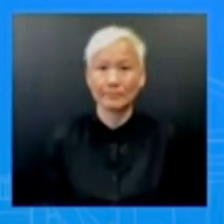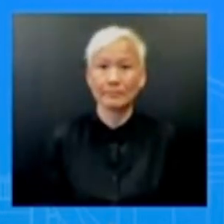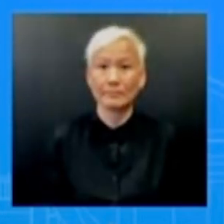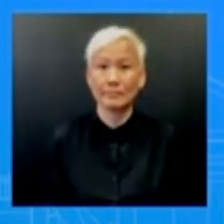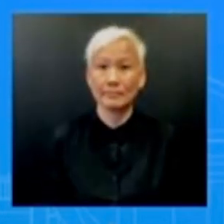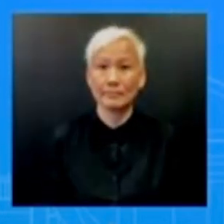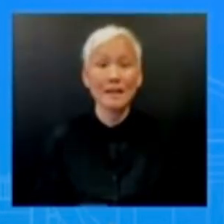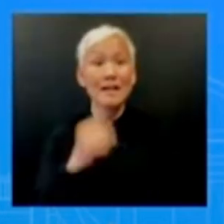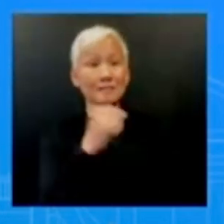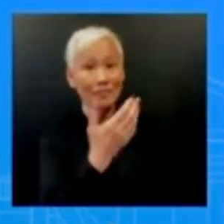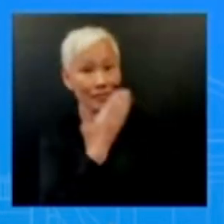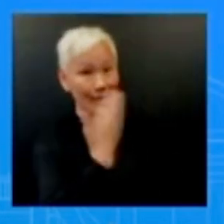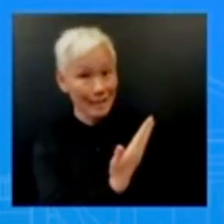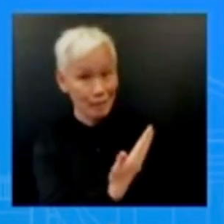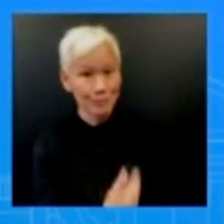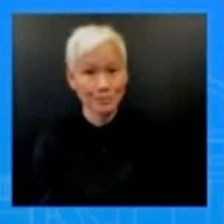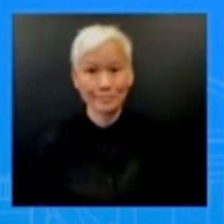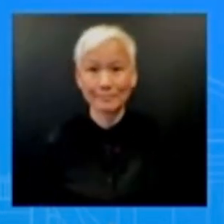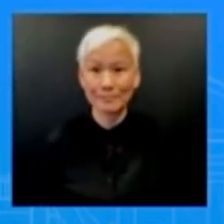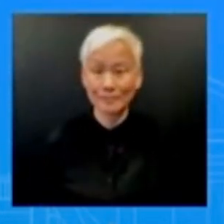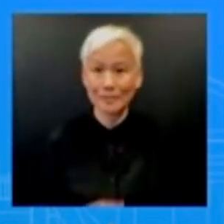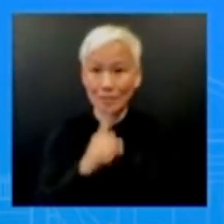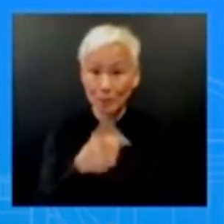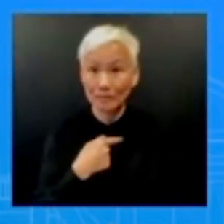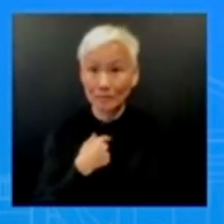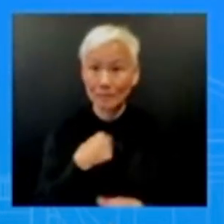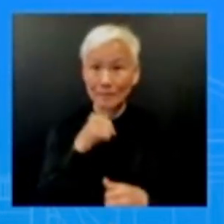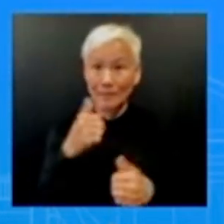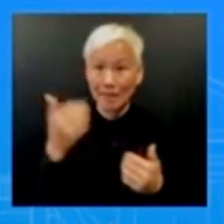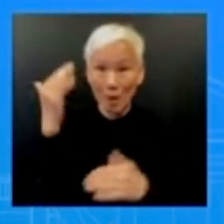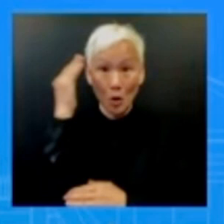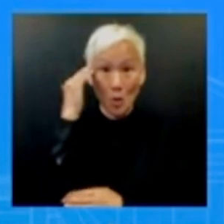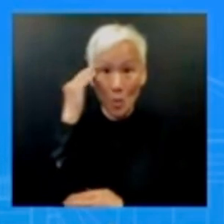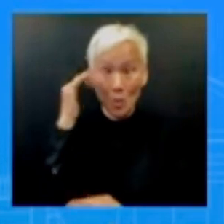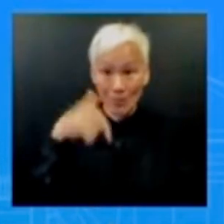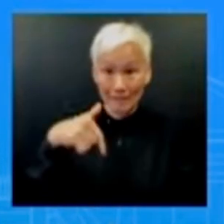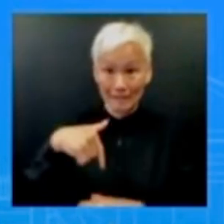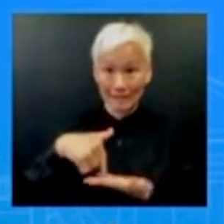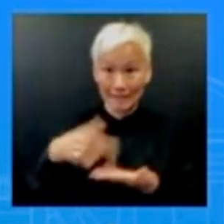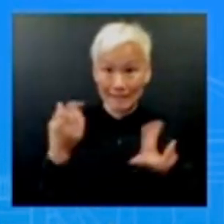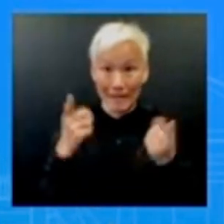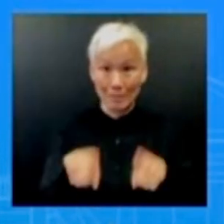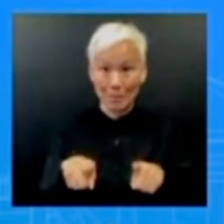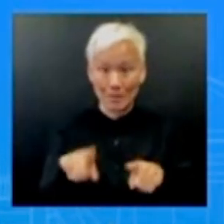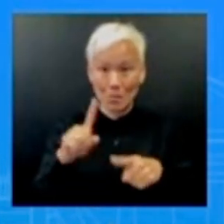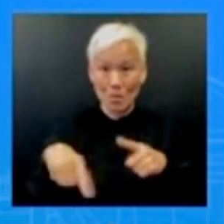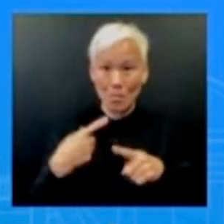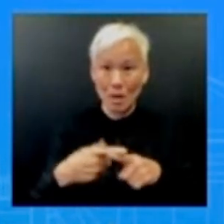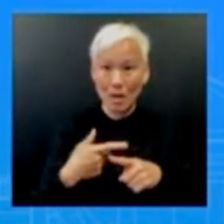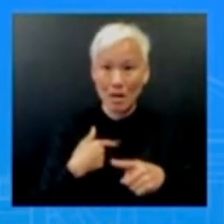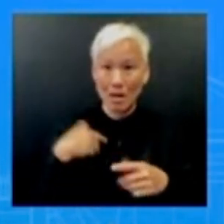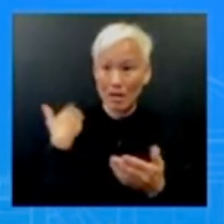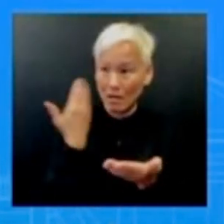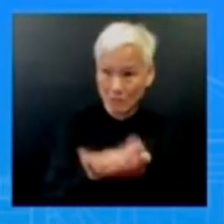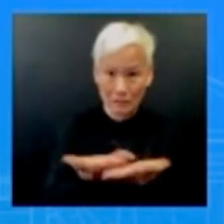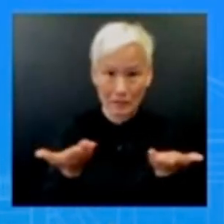I truly did not know it was going to be this one when on the way here. not until we're out